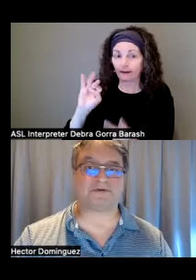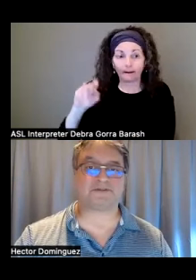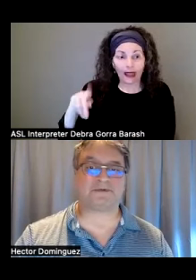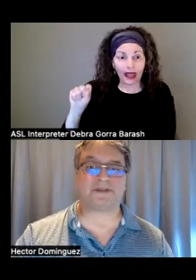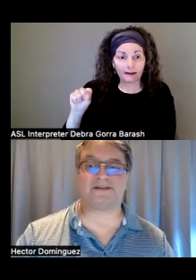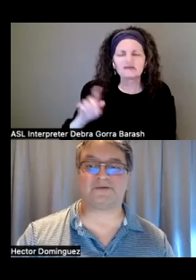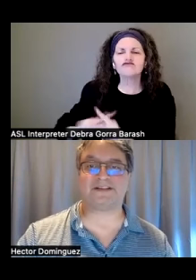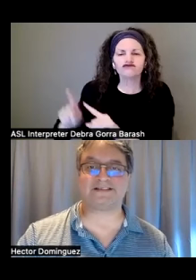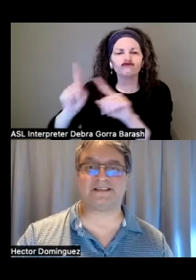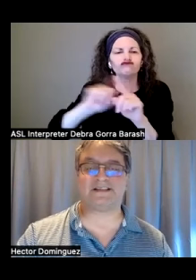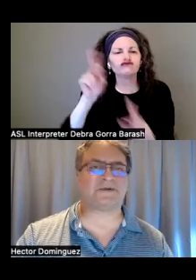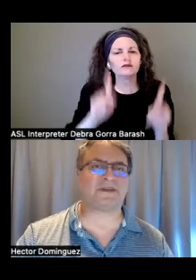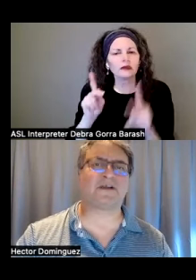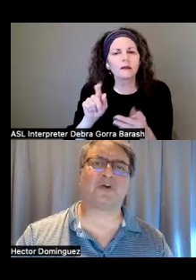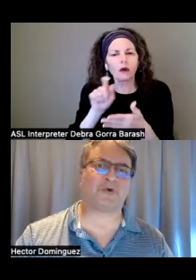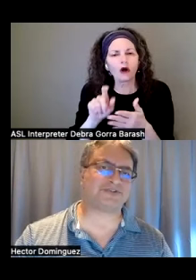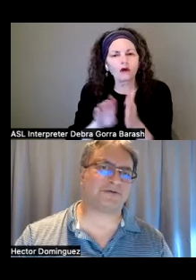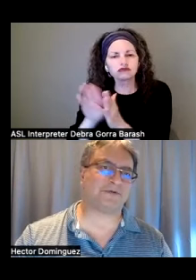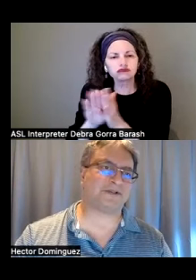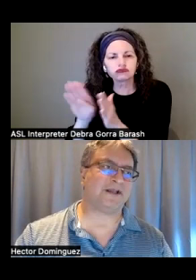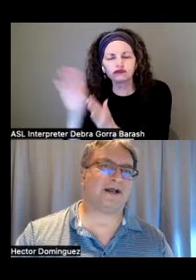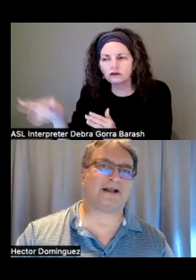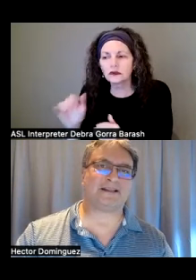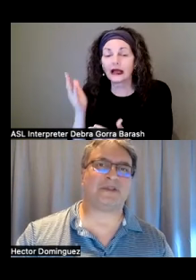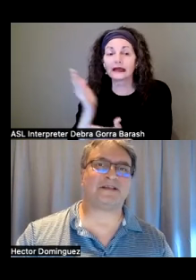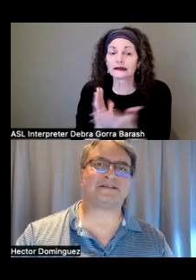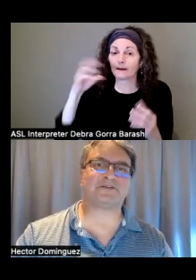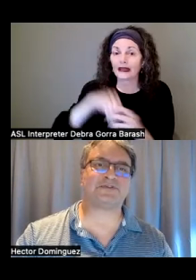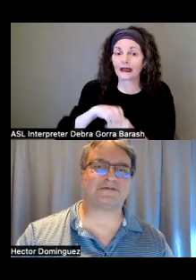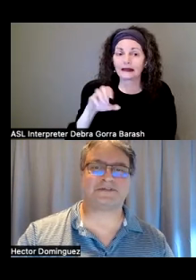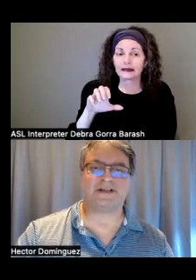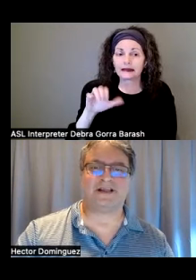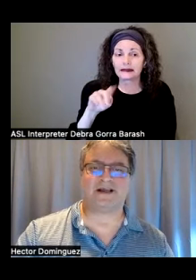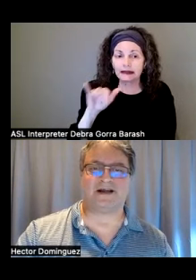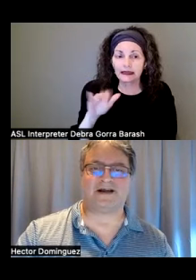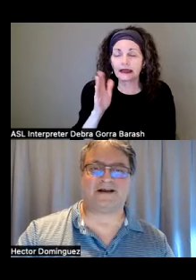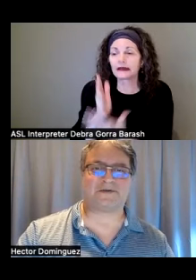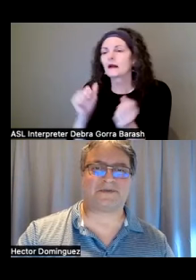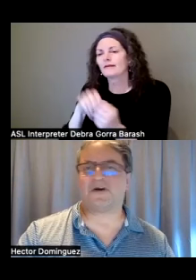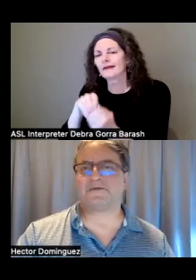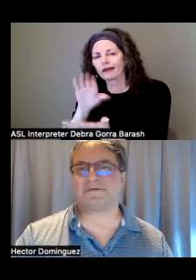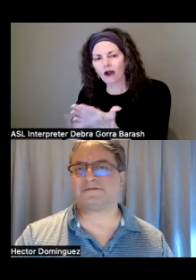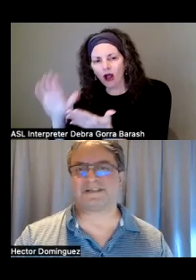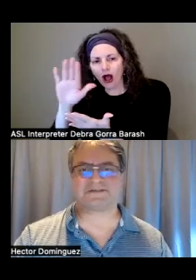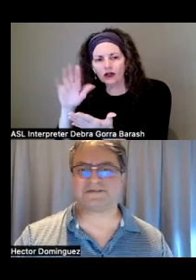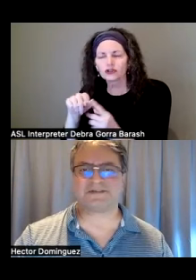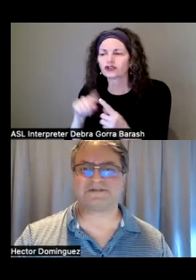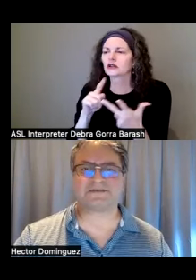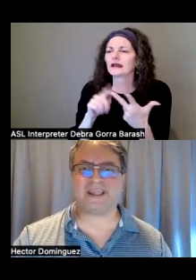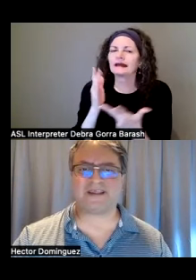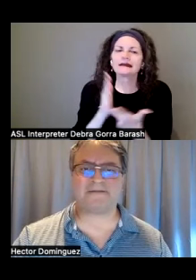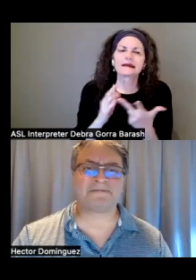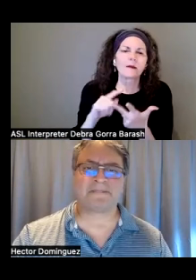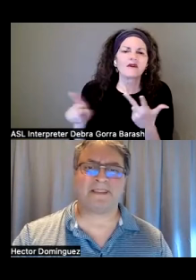of people, some of them within the city, some of them in collaboration with academic institutions. Some of them come from